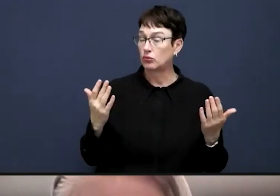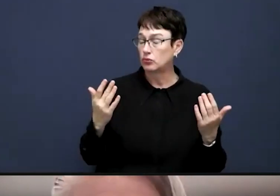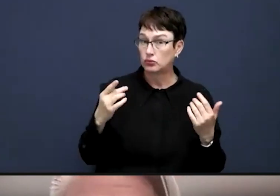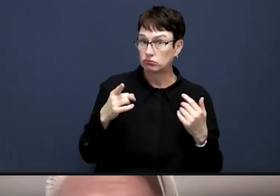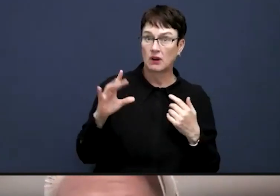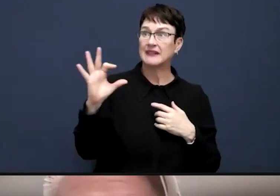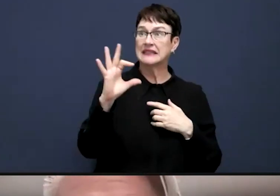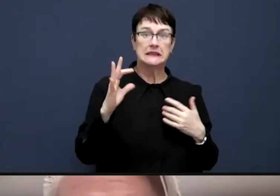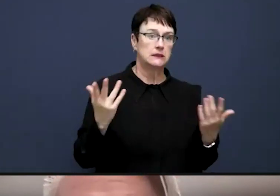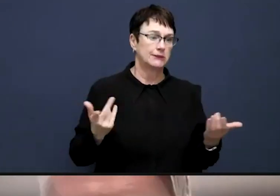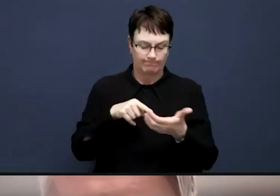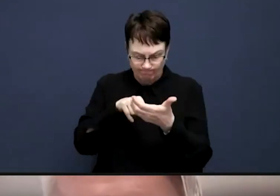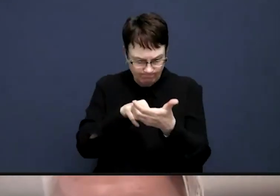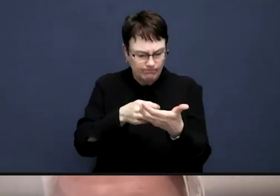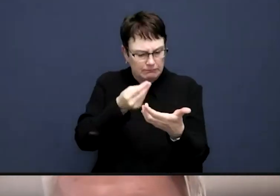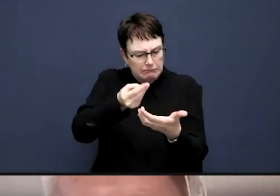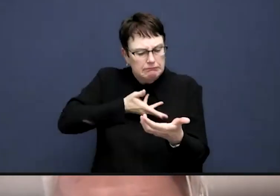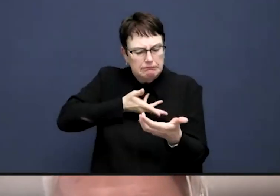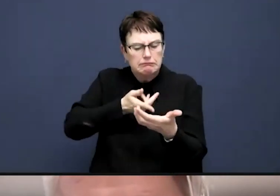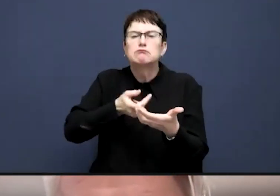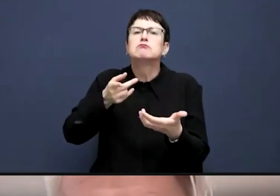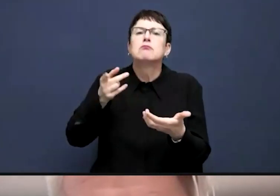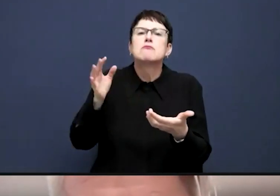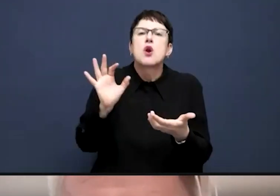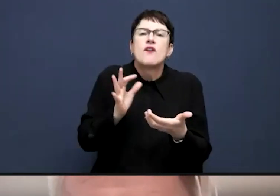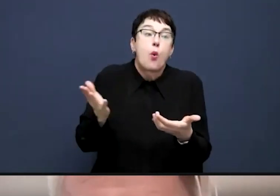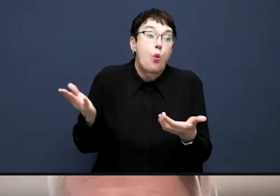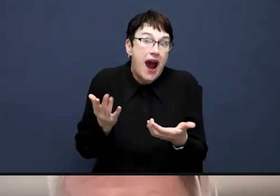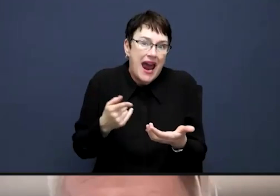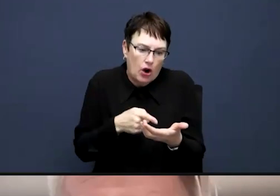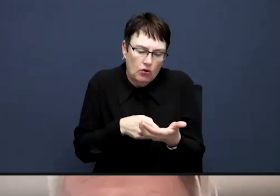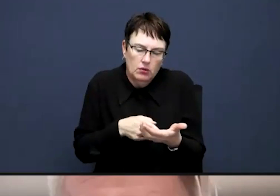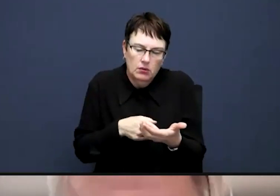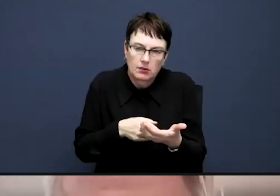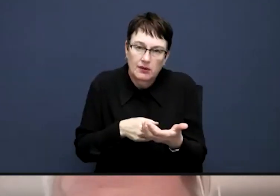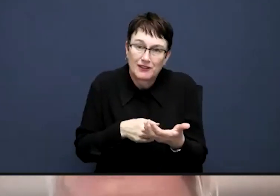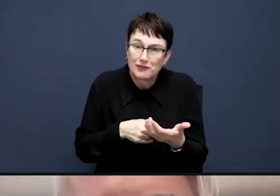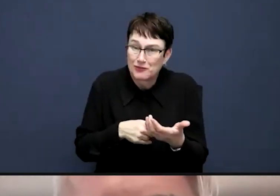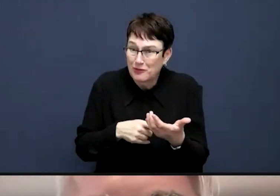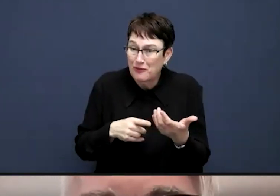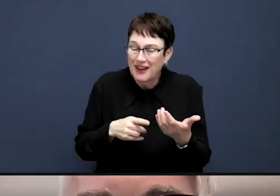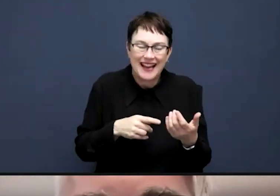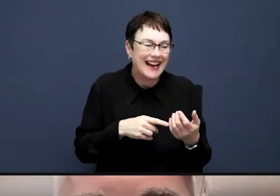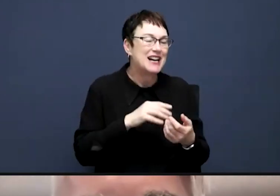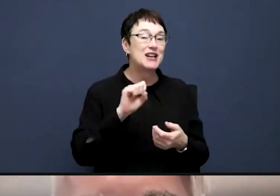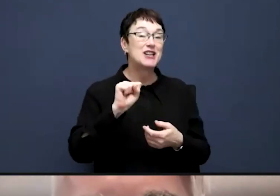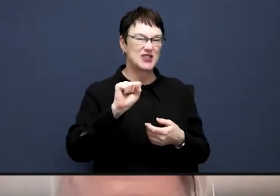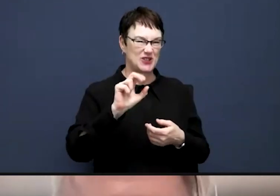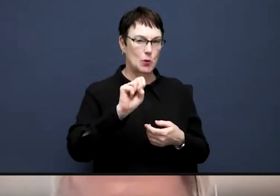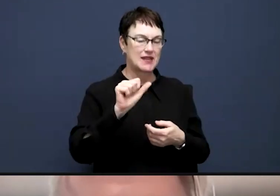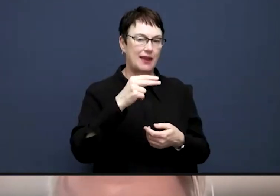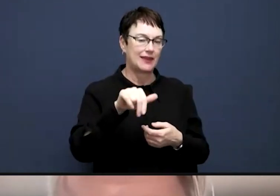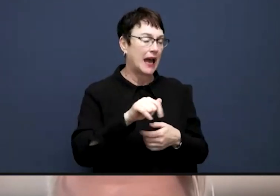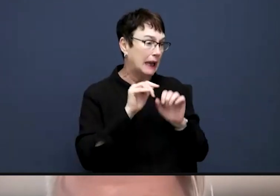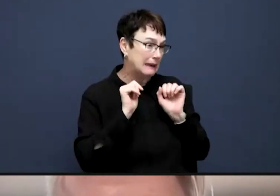Christopher, you are now responsible for everything in Google. I'm sorry about that, but that is now, I think it's search and Google Maps as well. So just